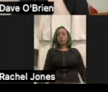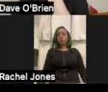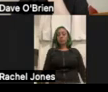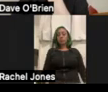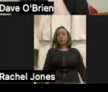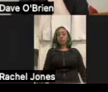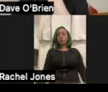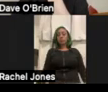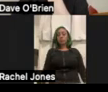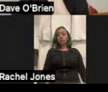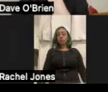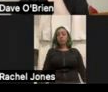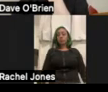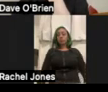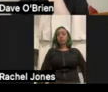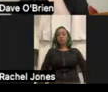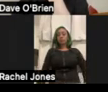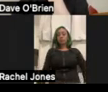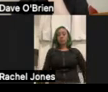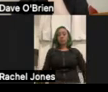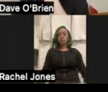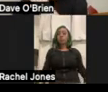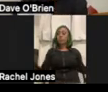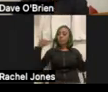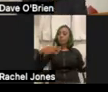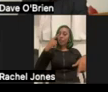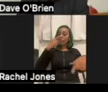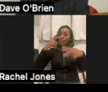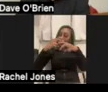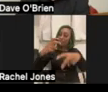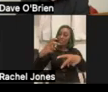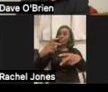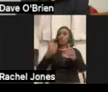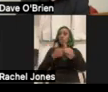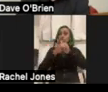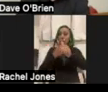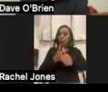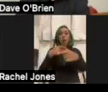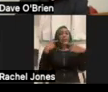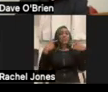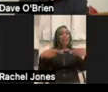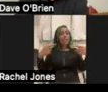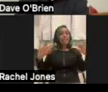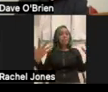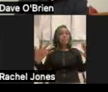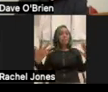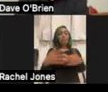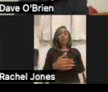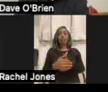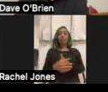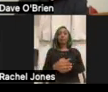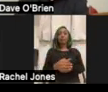investigates whether there is that support available or it is a legitimate justification